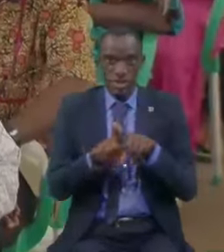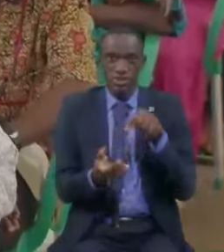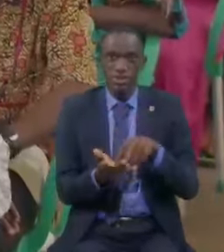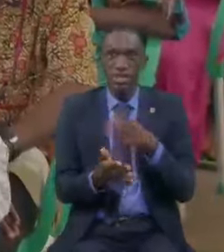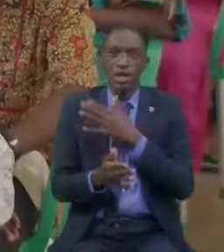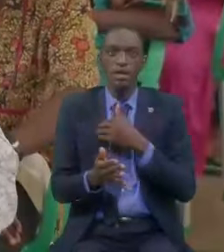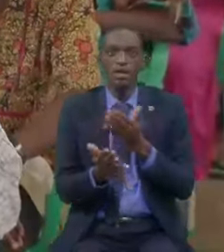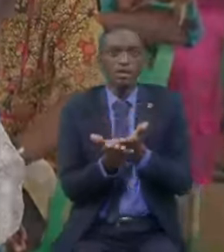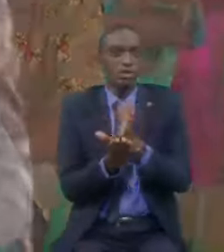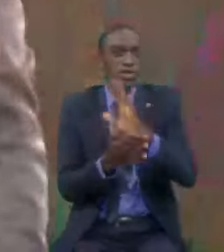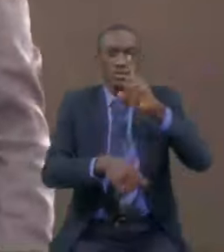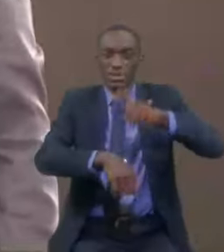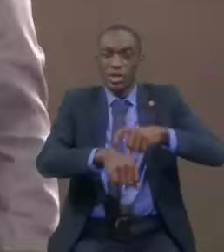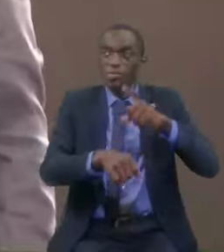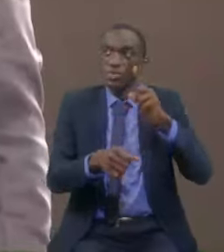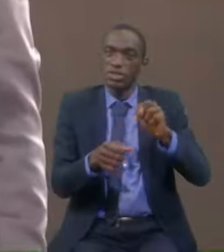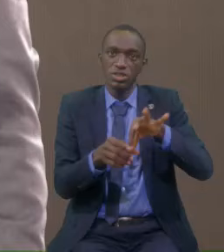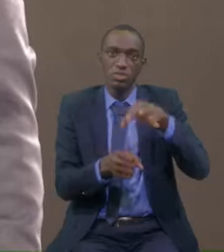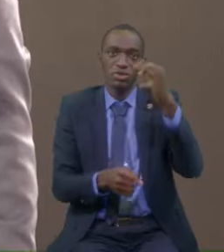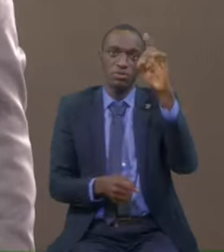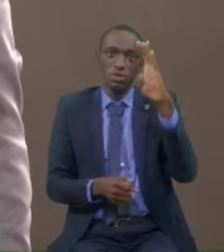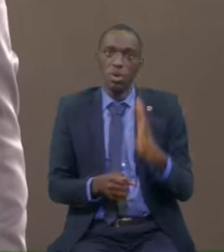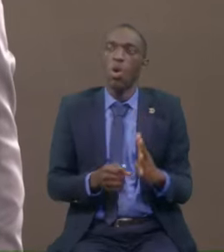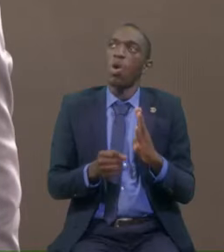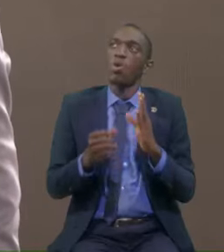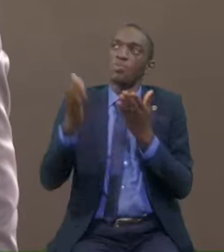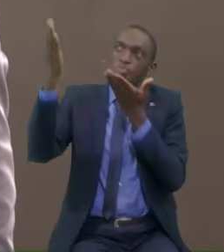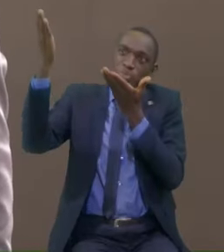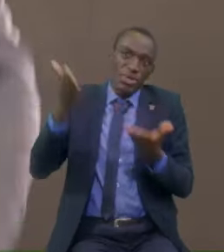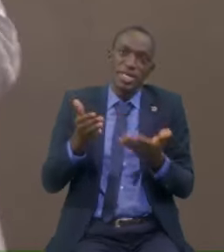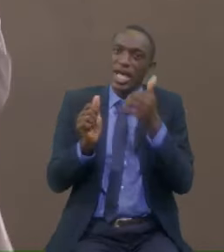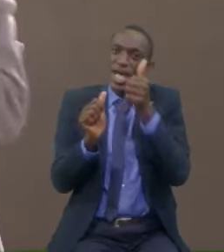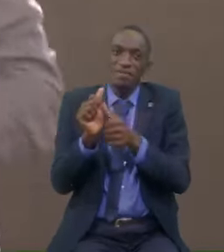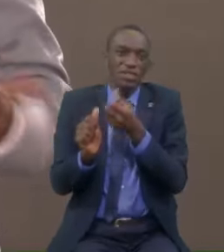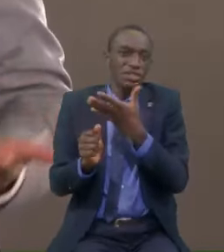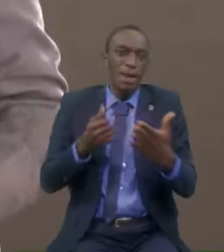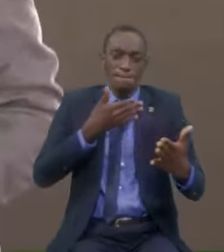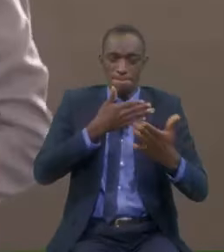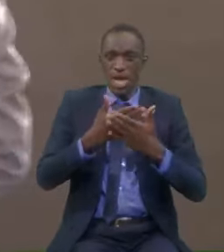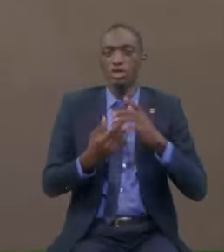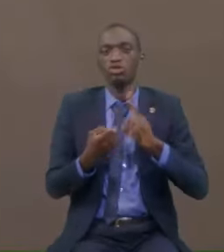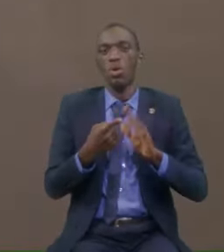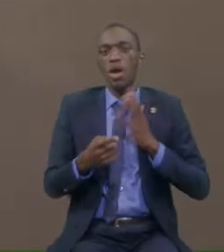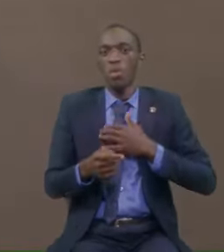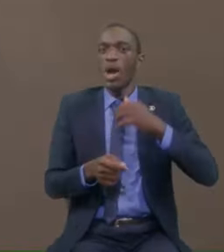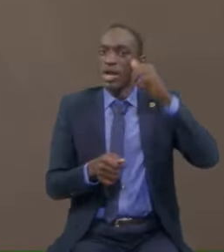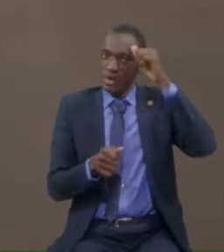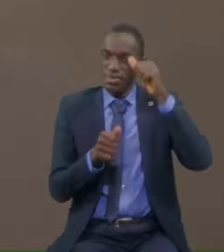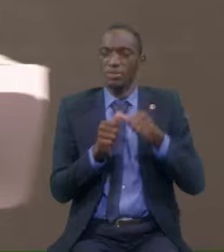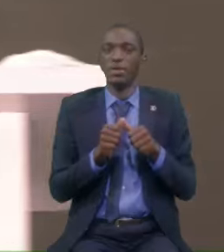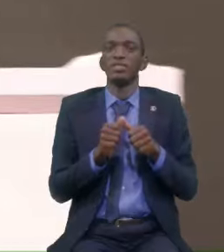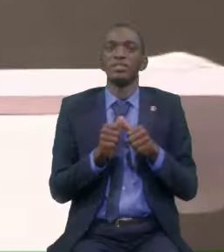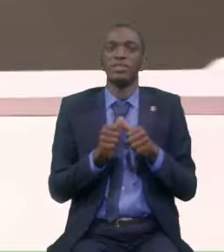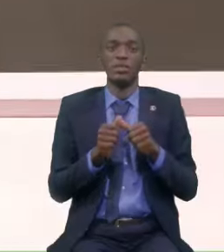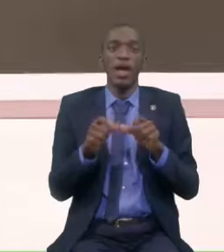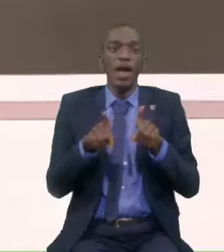of God brings everything back to our remembrance. As ministers, when we're